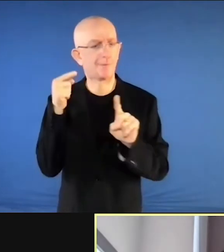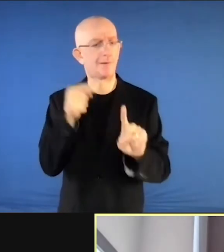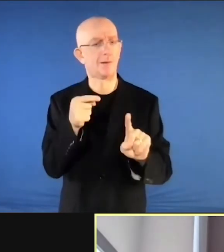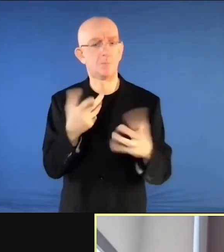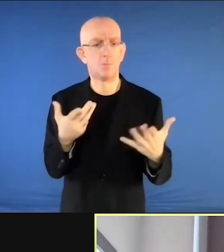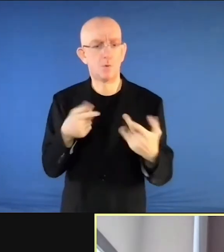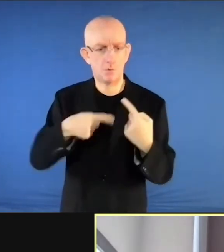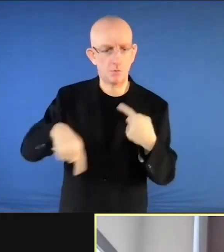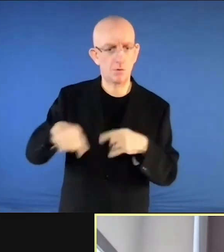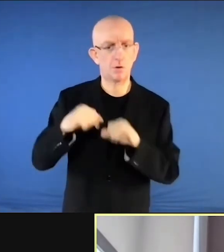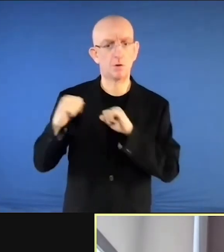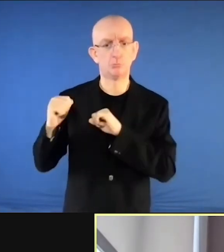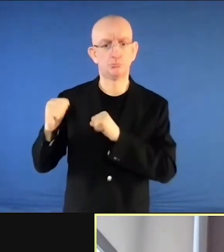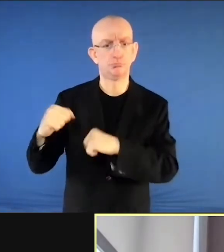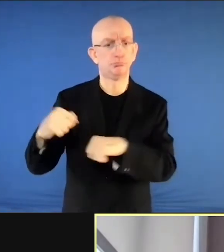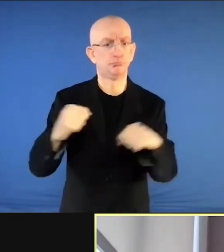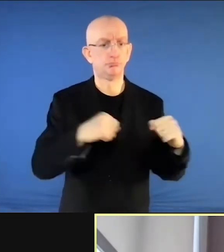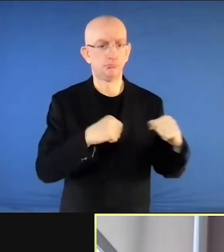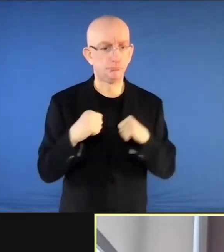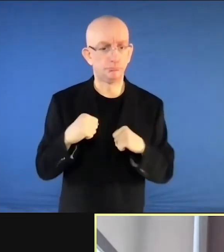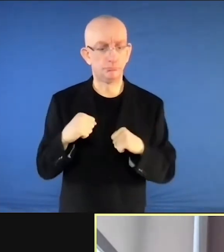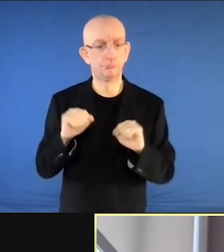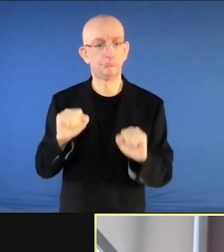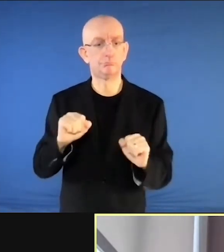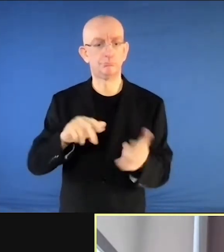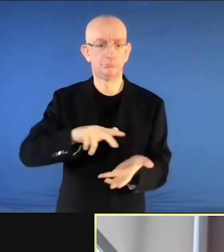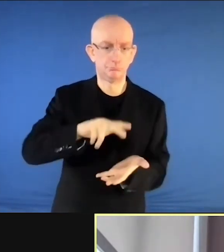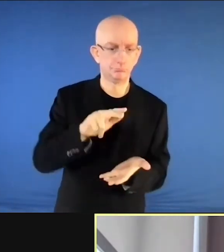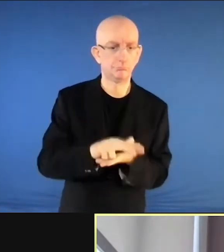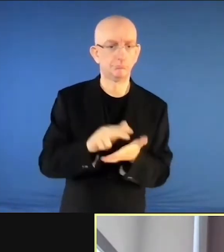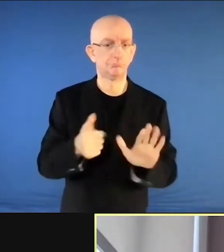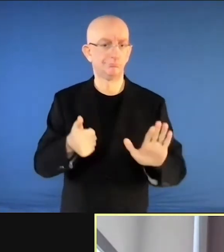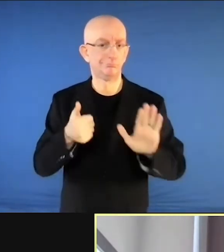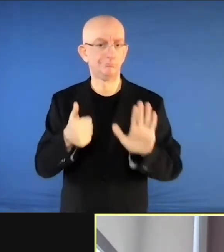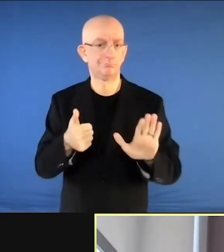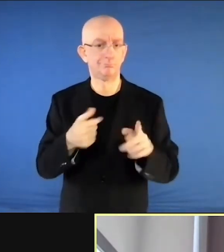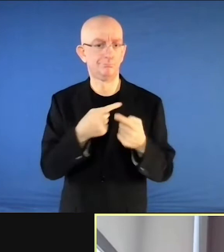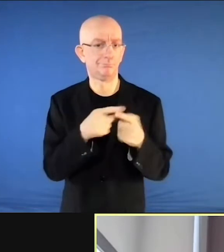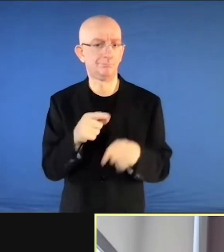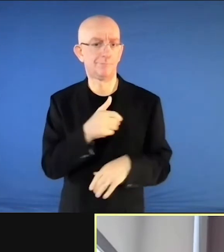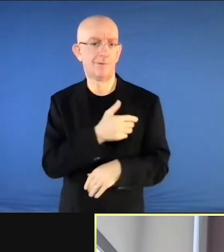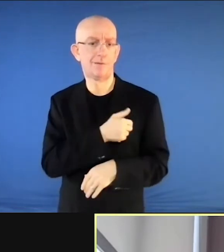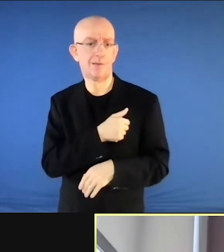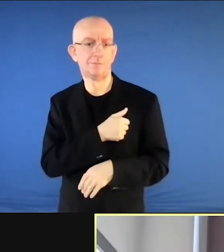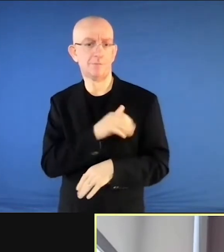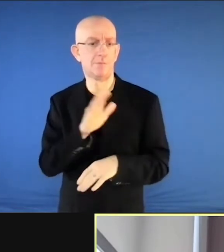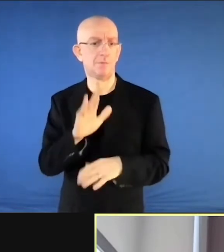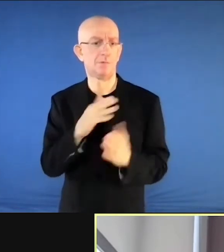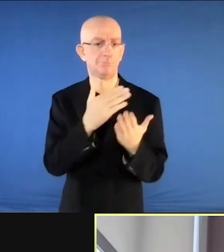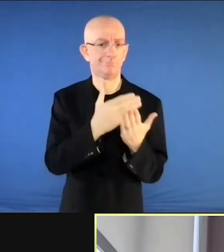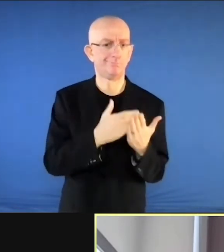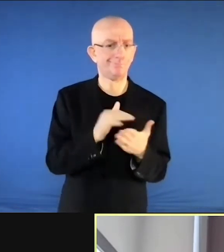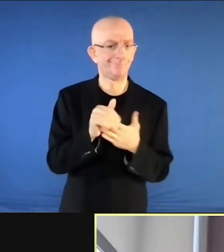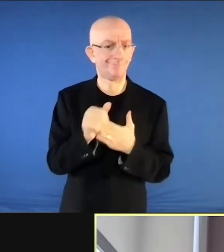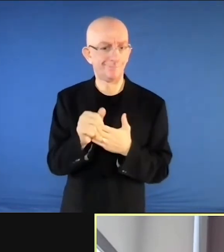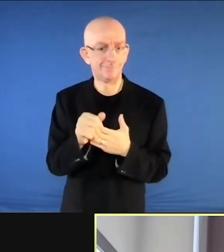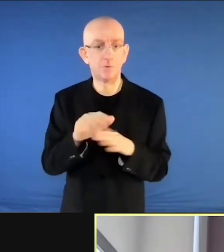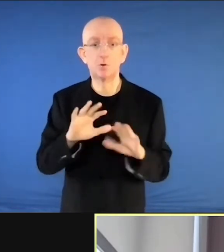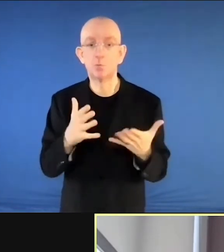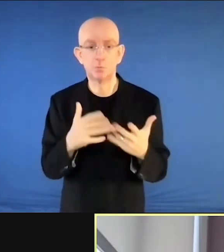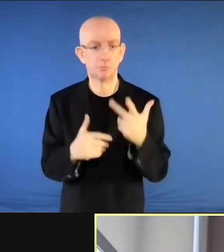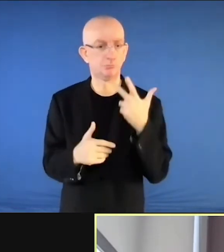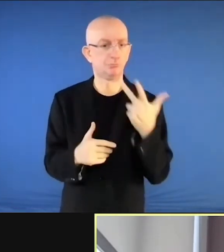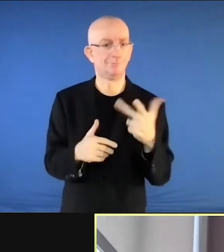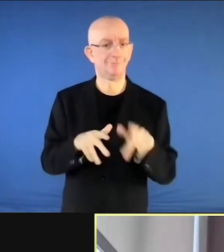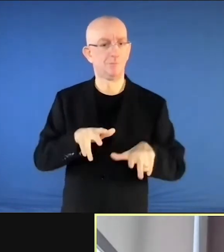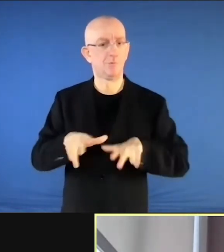these Canadian guidelines, the IASFM then developed a broader code. which was adopted by membership 2